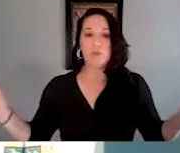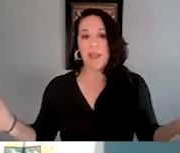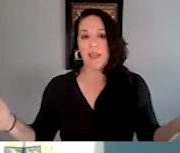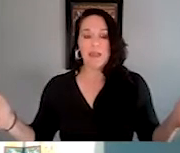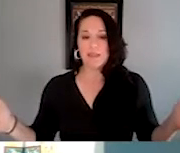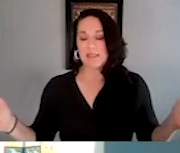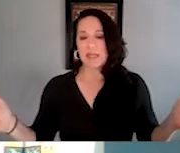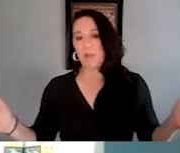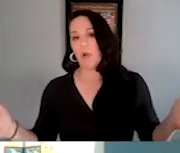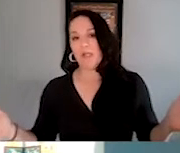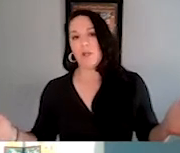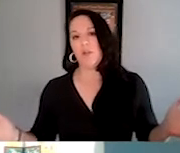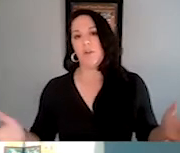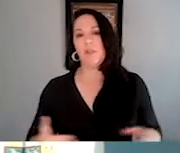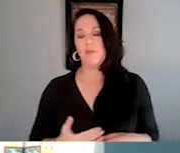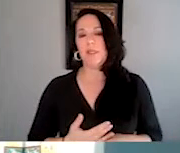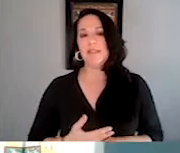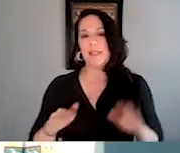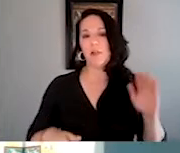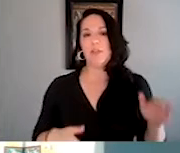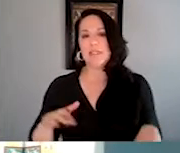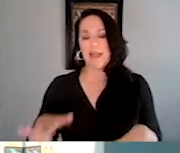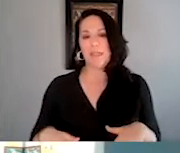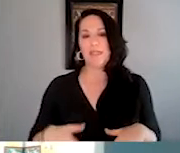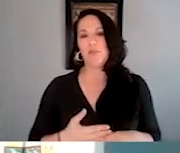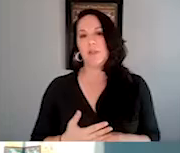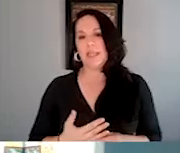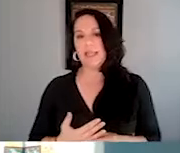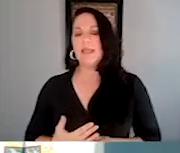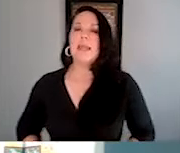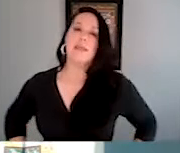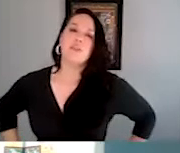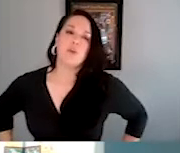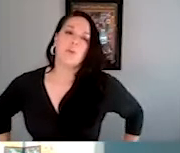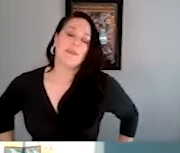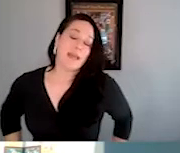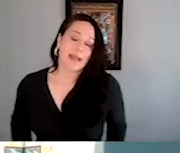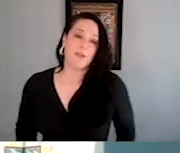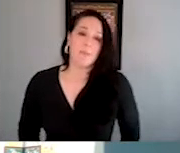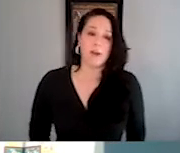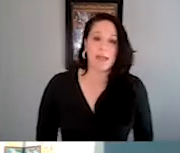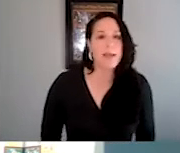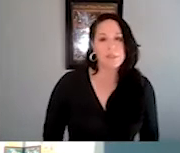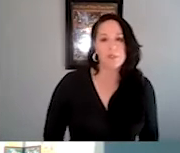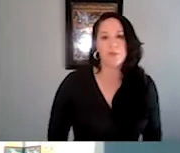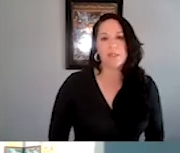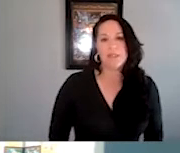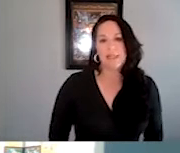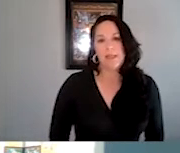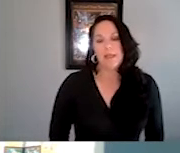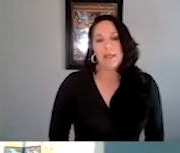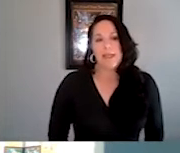just poof, synthetic marijuana is all over your community. It's little things happening and trickling in. And the sooner we can find out, the better. And that happens